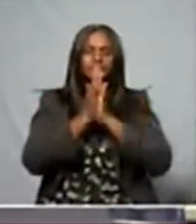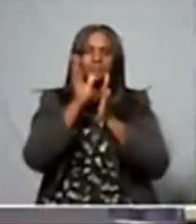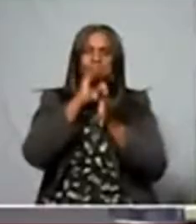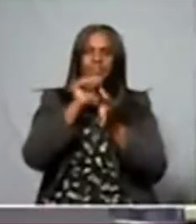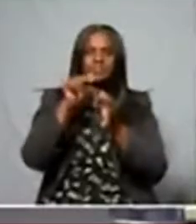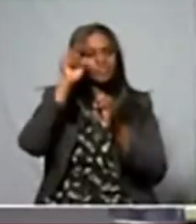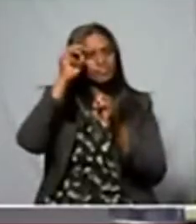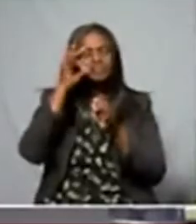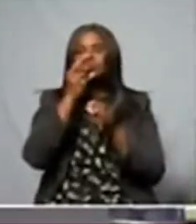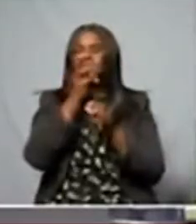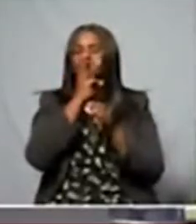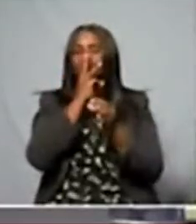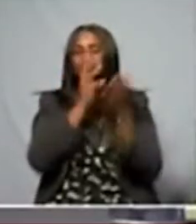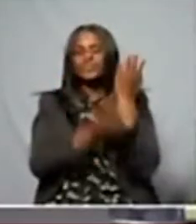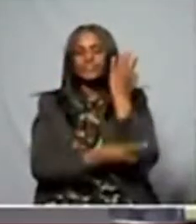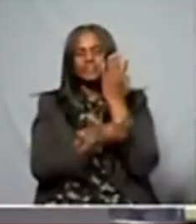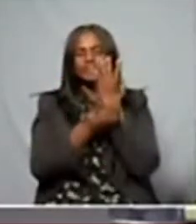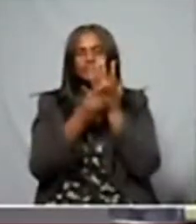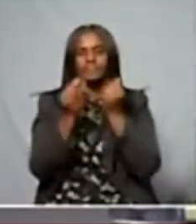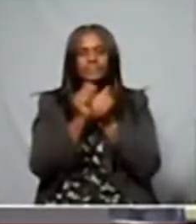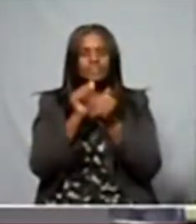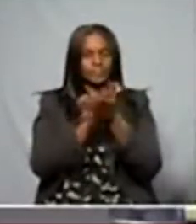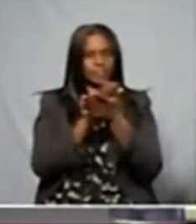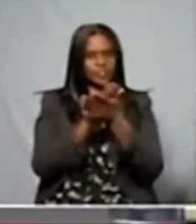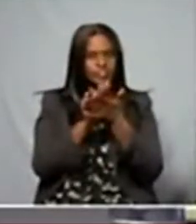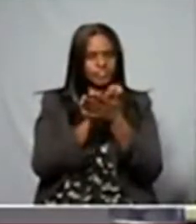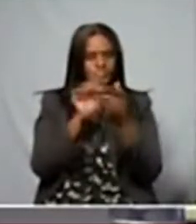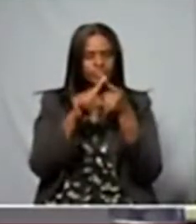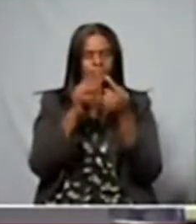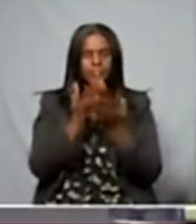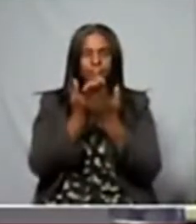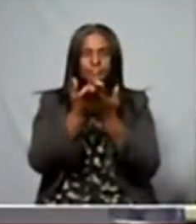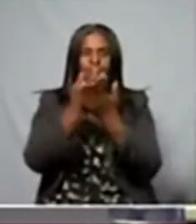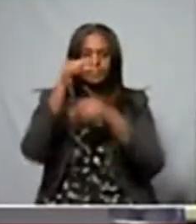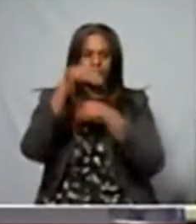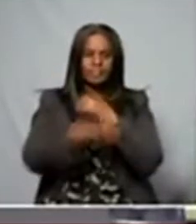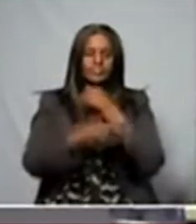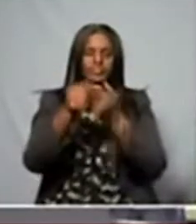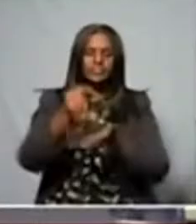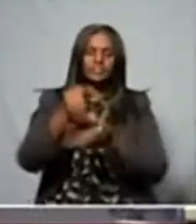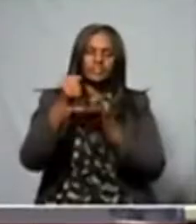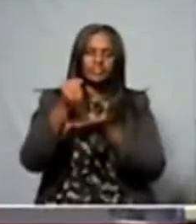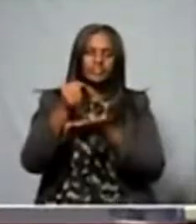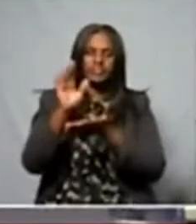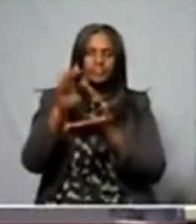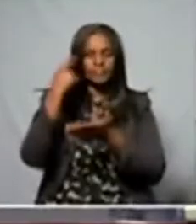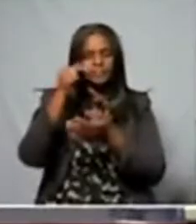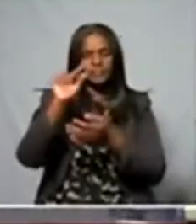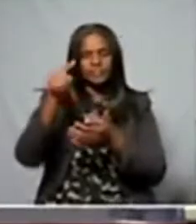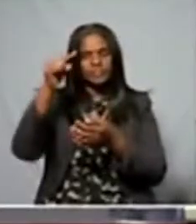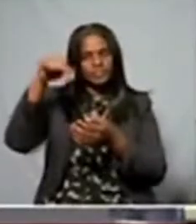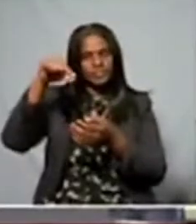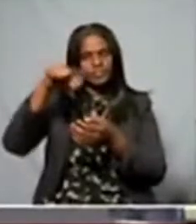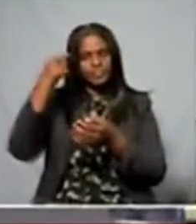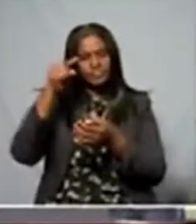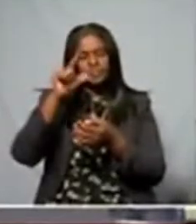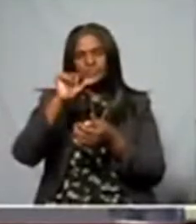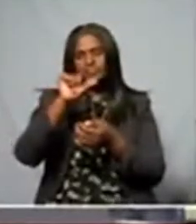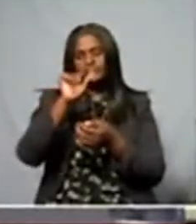Ministry of Water Development and Sanitation to submit the detailed budget performance for the first quarter of